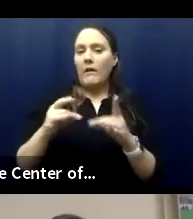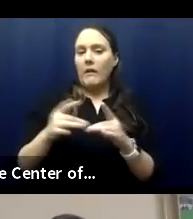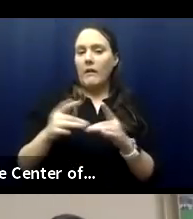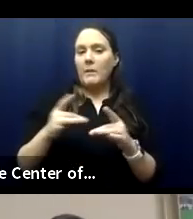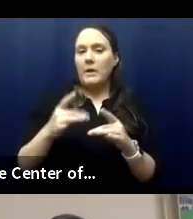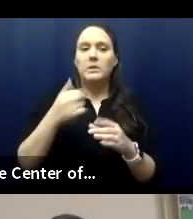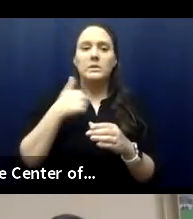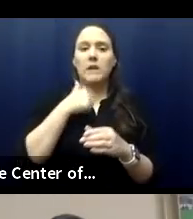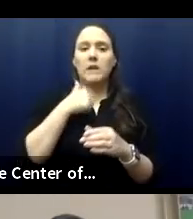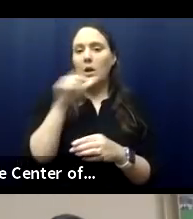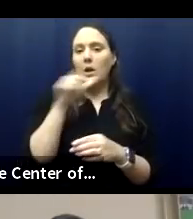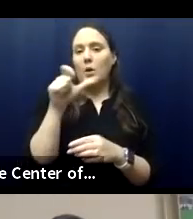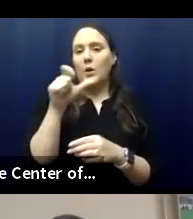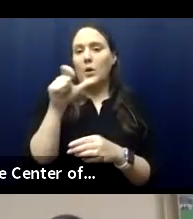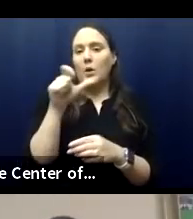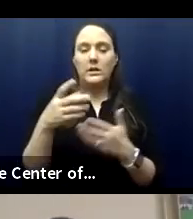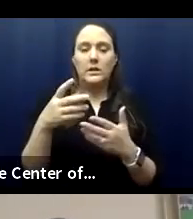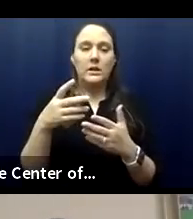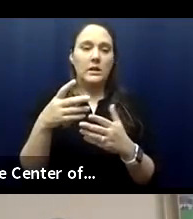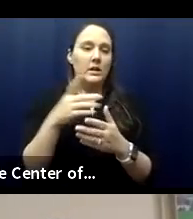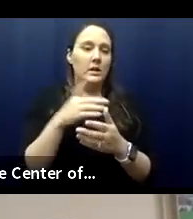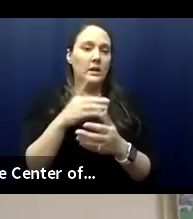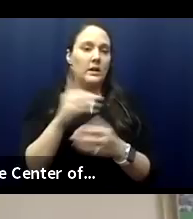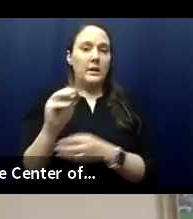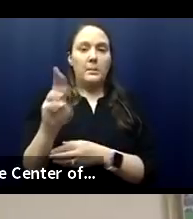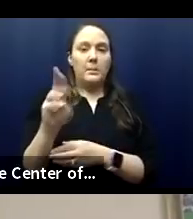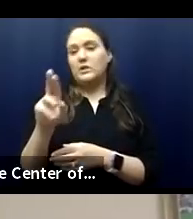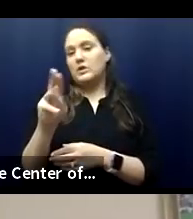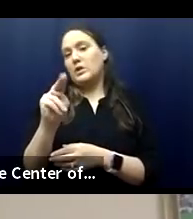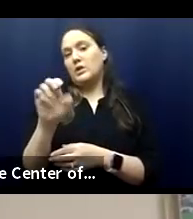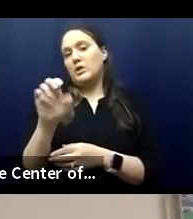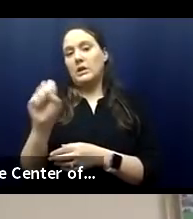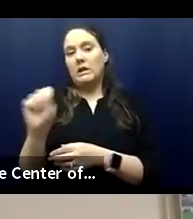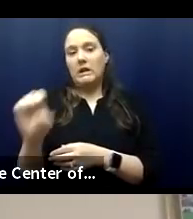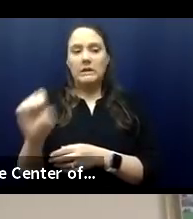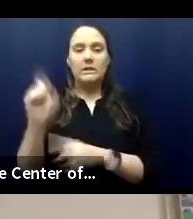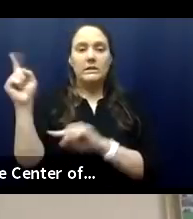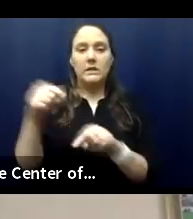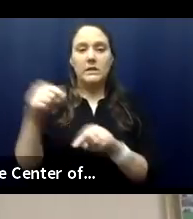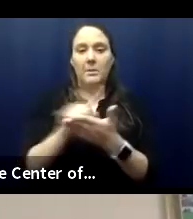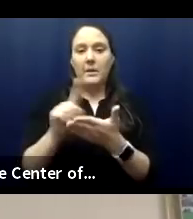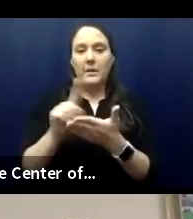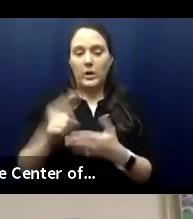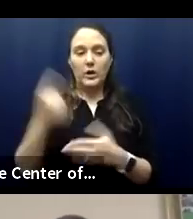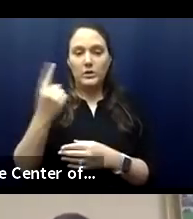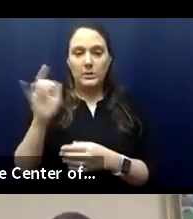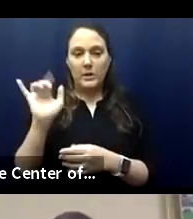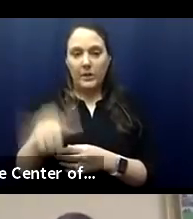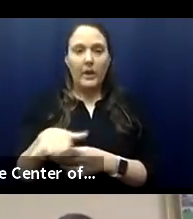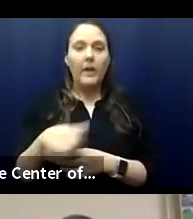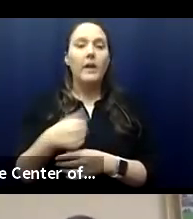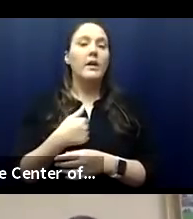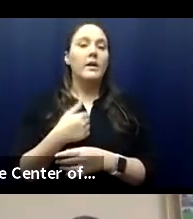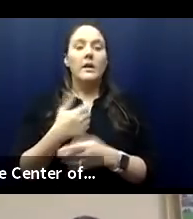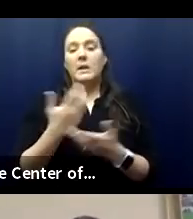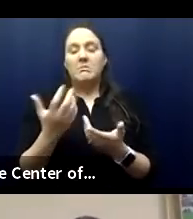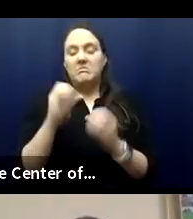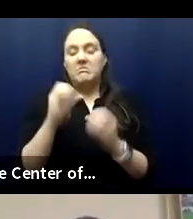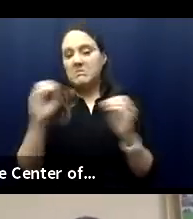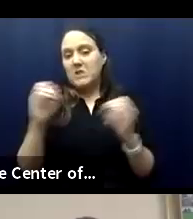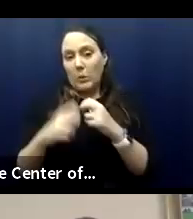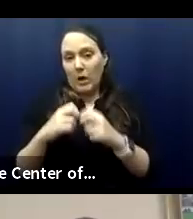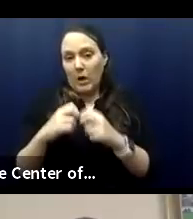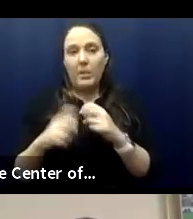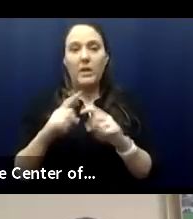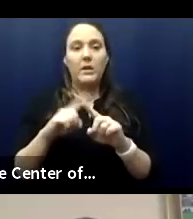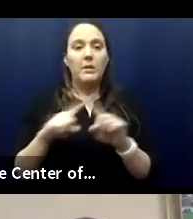need to have Mr. Neese come every week or anything like that. If we see a problem perhaps, but I think having it on there just